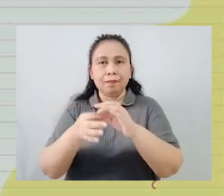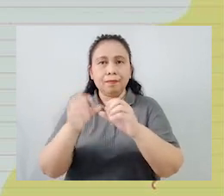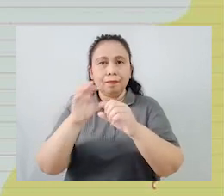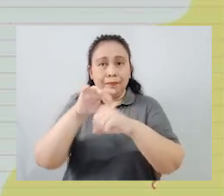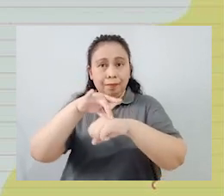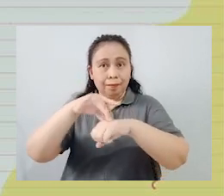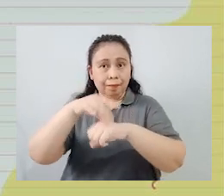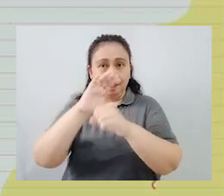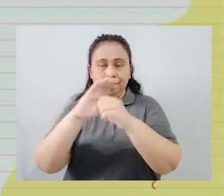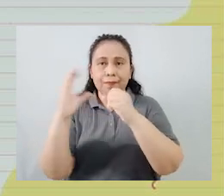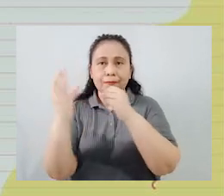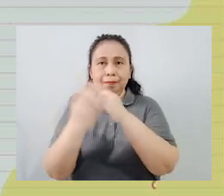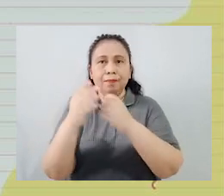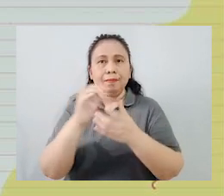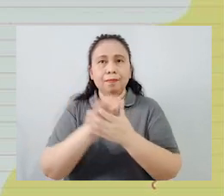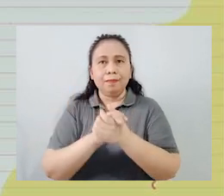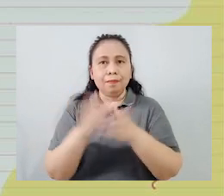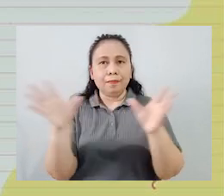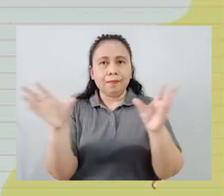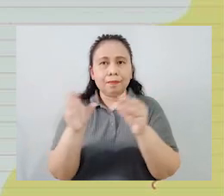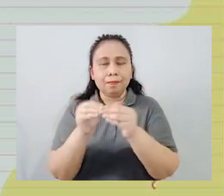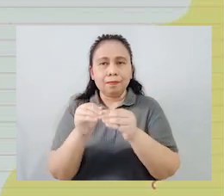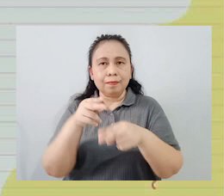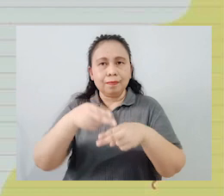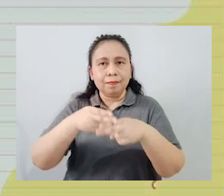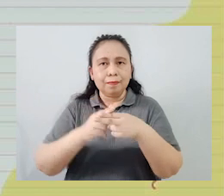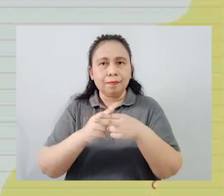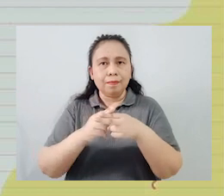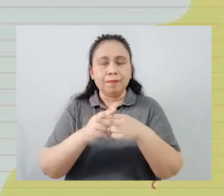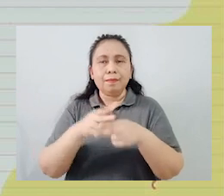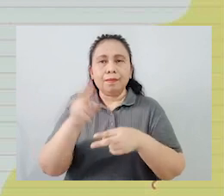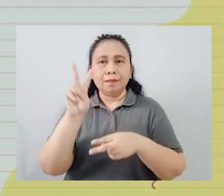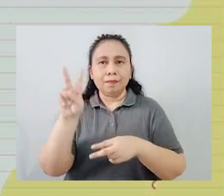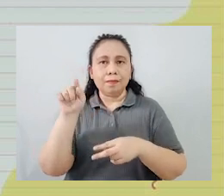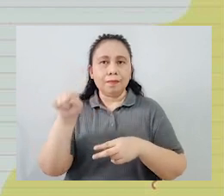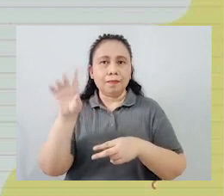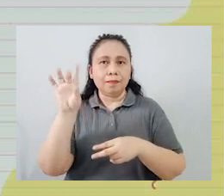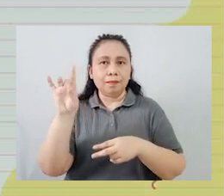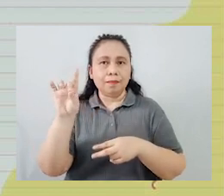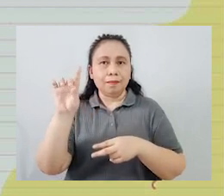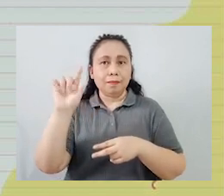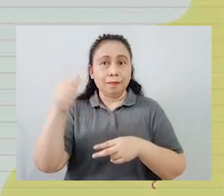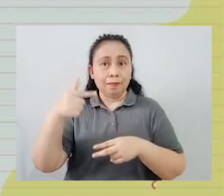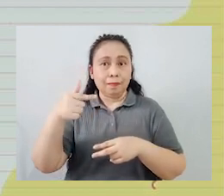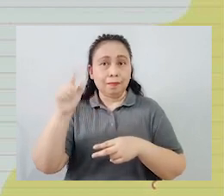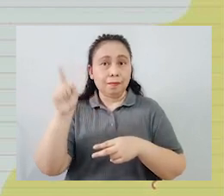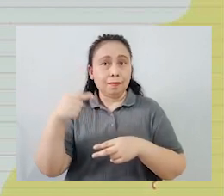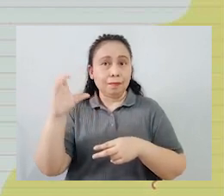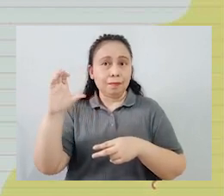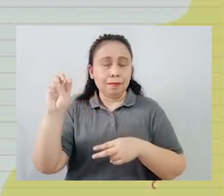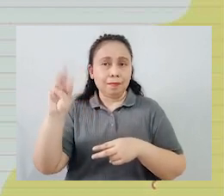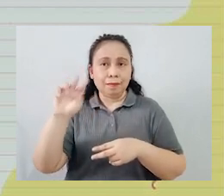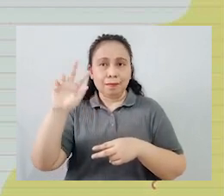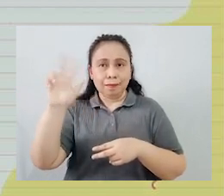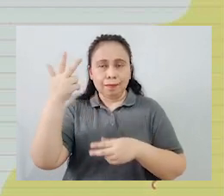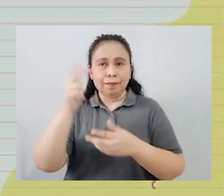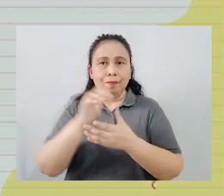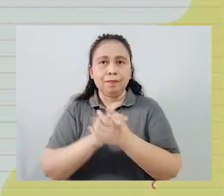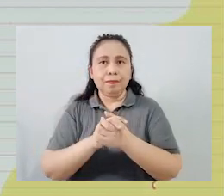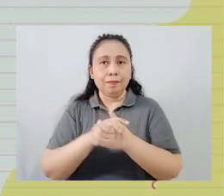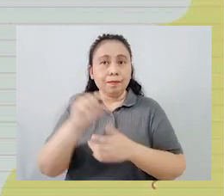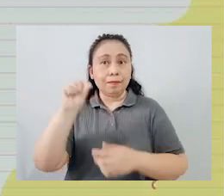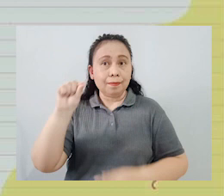crust, and its average density is 2.8 grams per cubic centimeters.